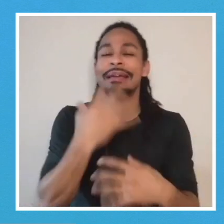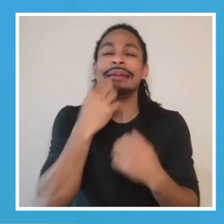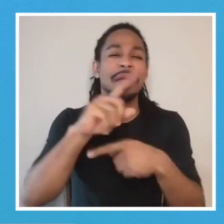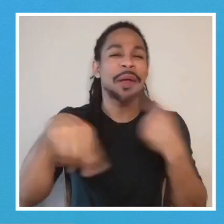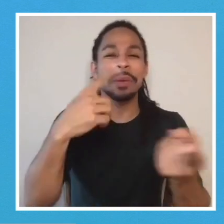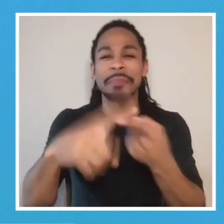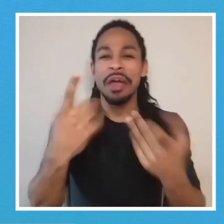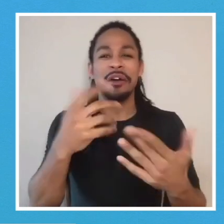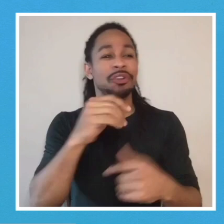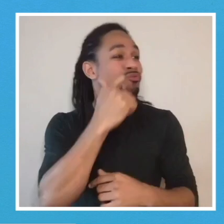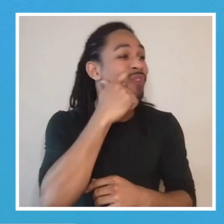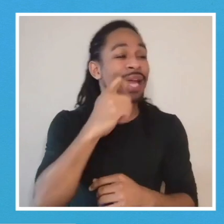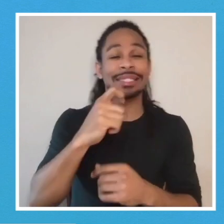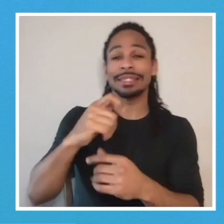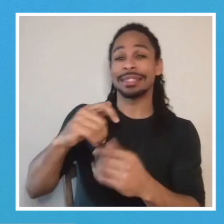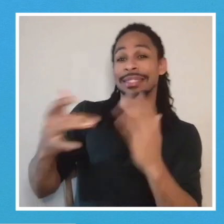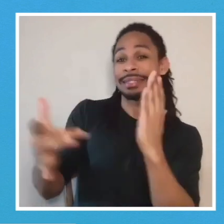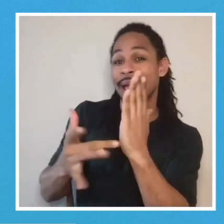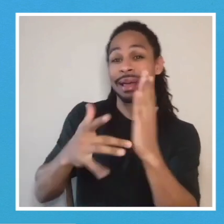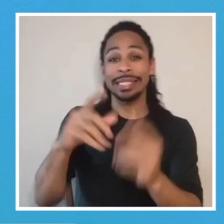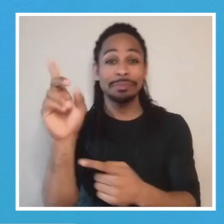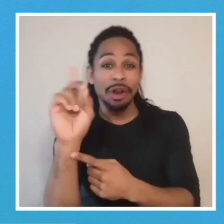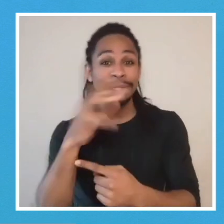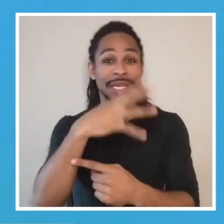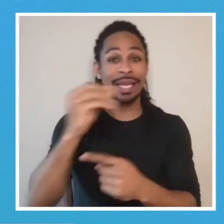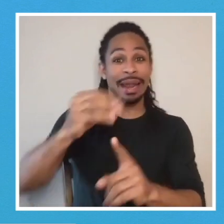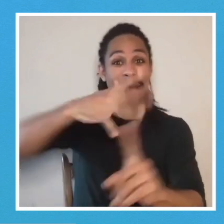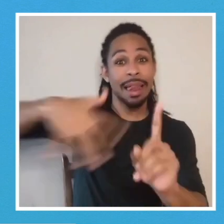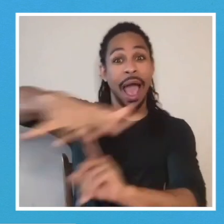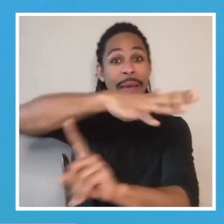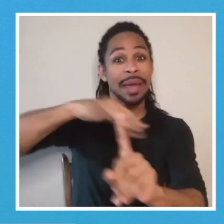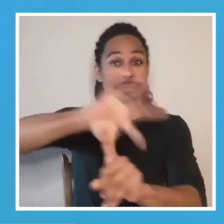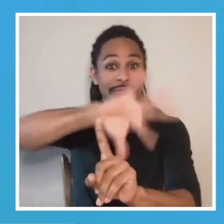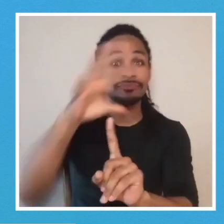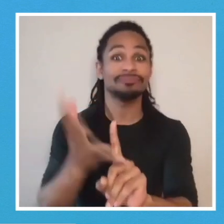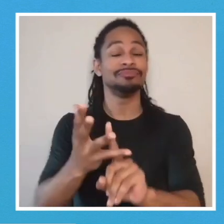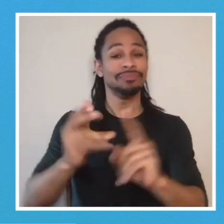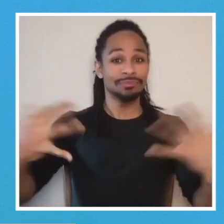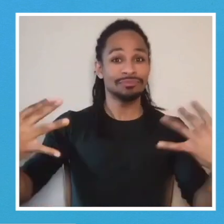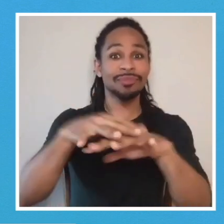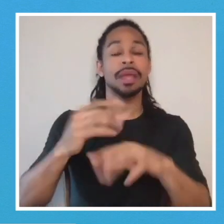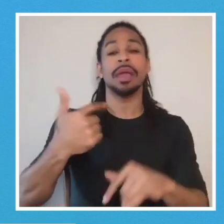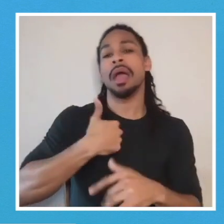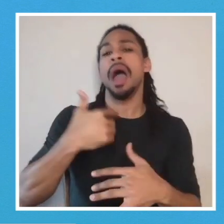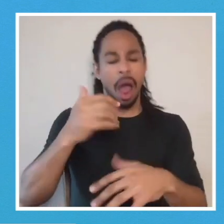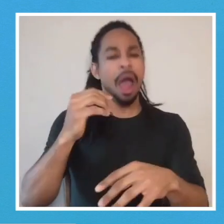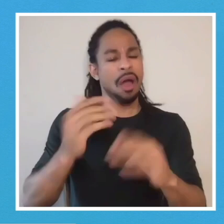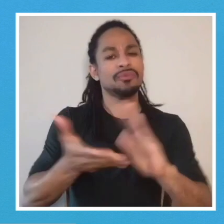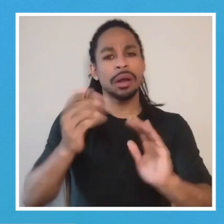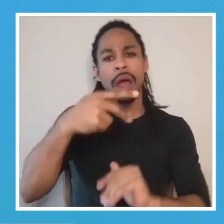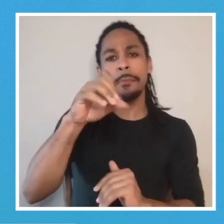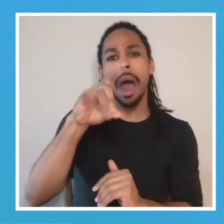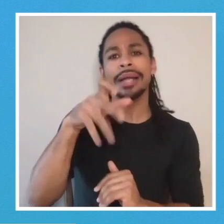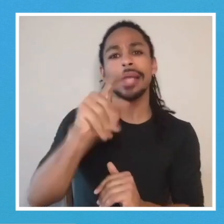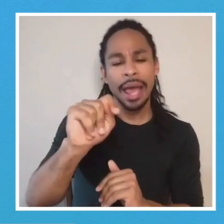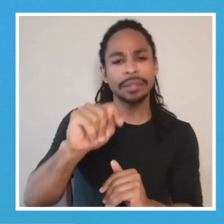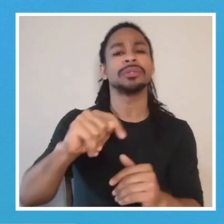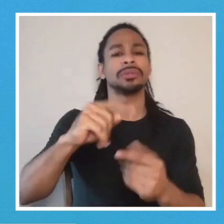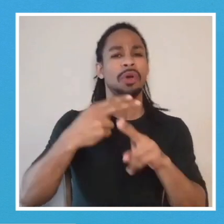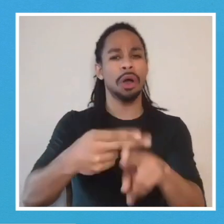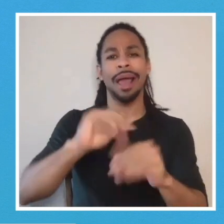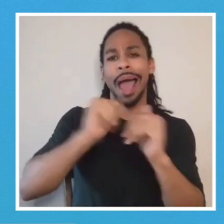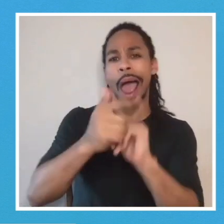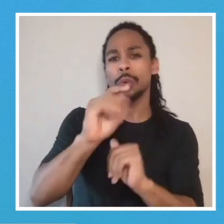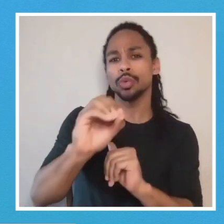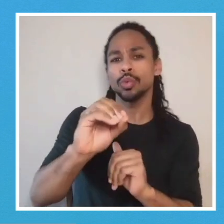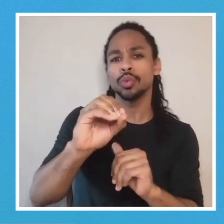and climate. I do a lot of that work through a podcast called How to Citizen, where we make citizen a verb. I used to do it for places like The